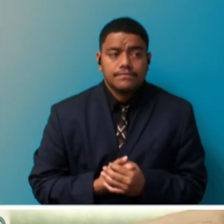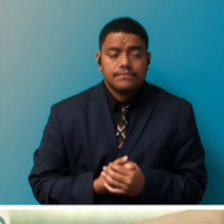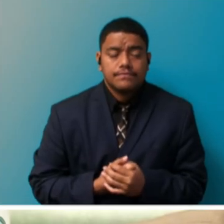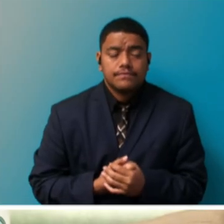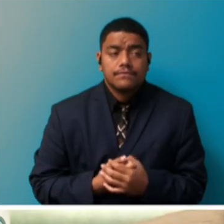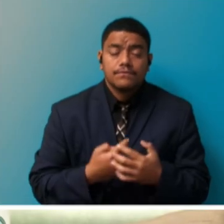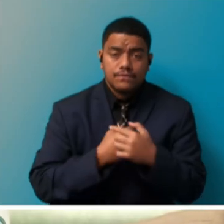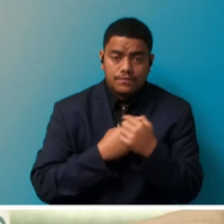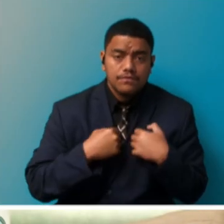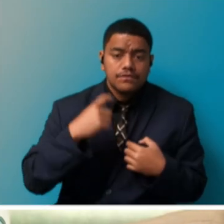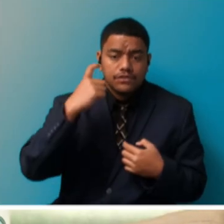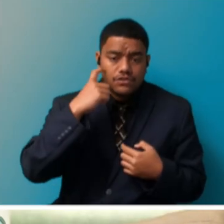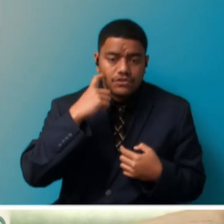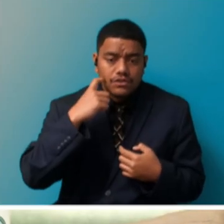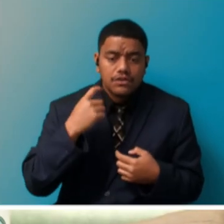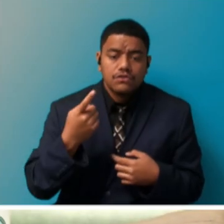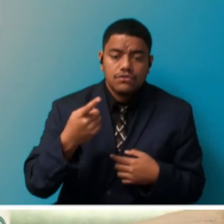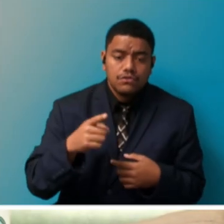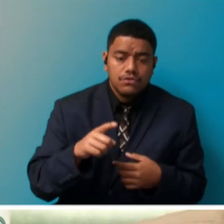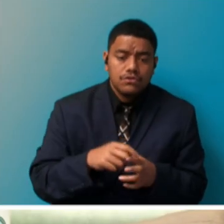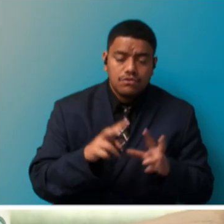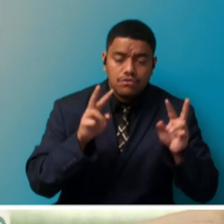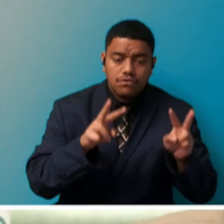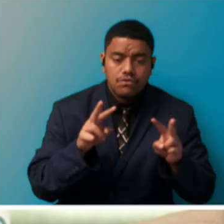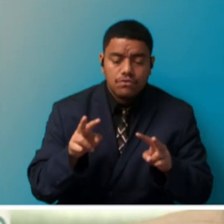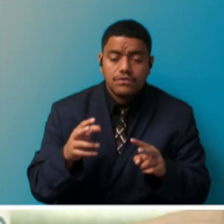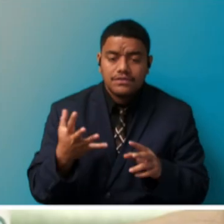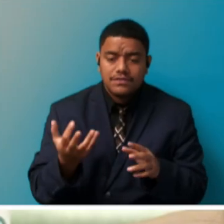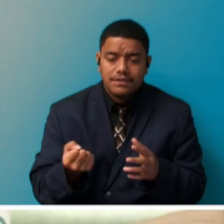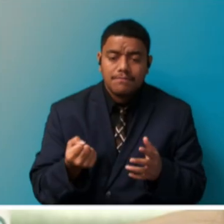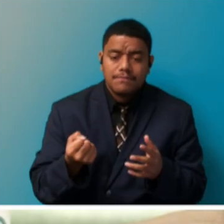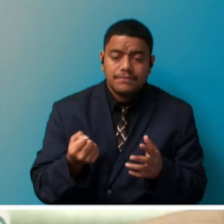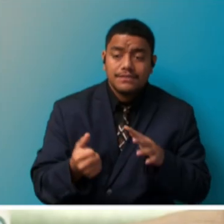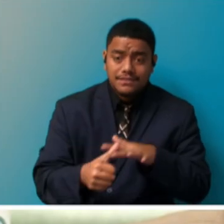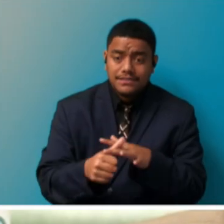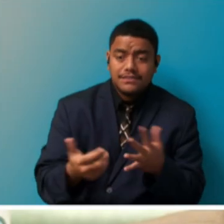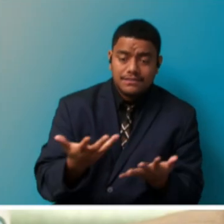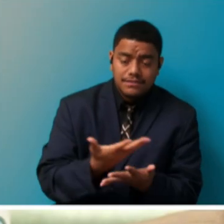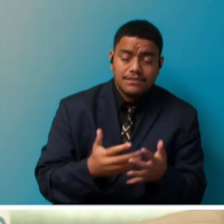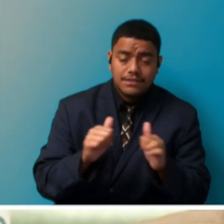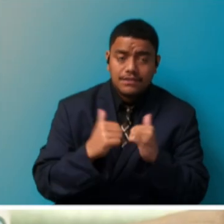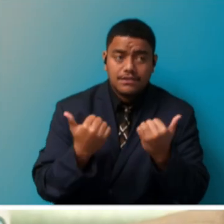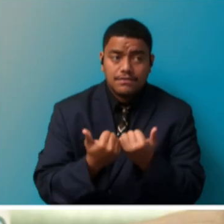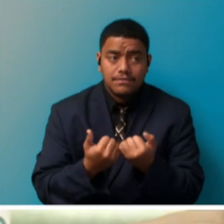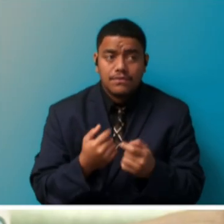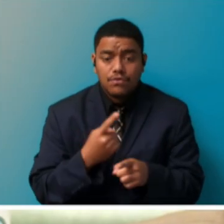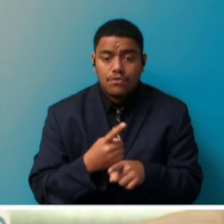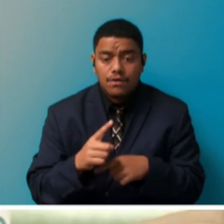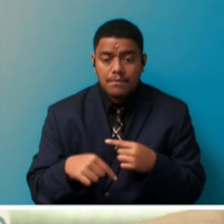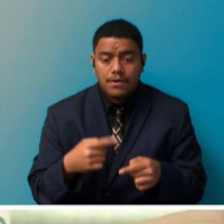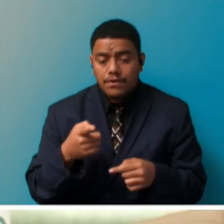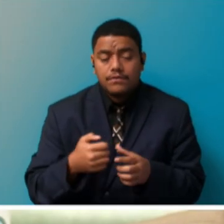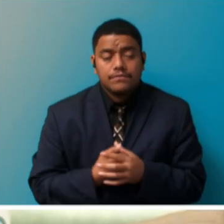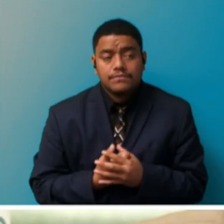we also trying to just look at some of the existing agreements, and I'm talking about PACER Plus, Honourable